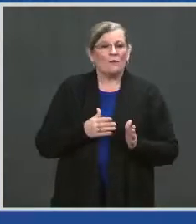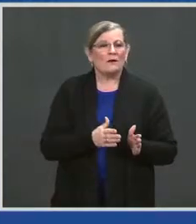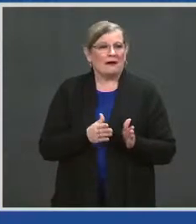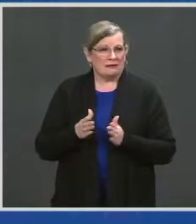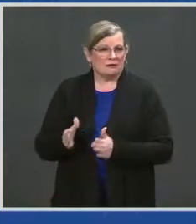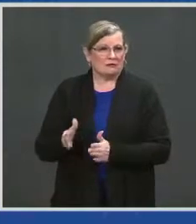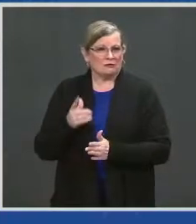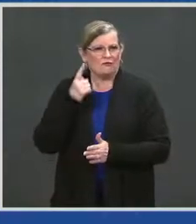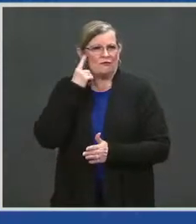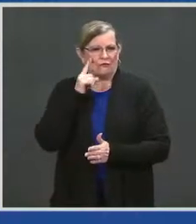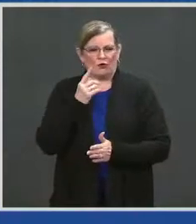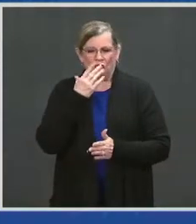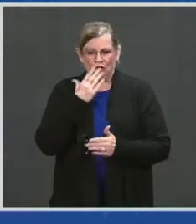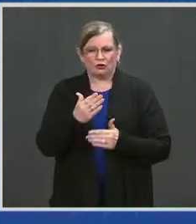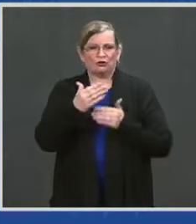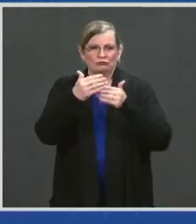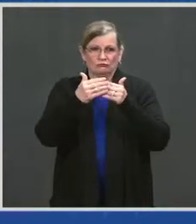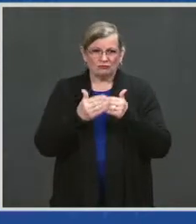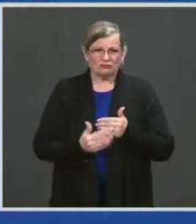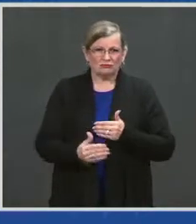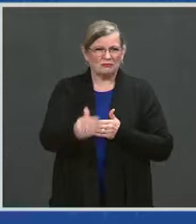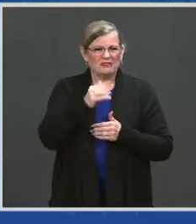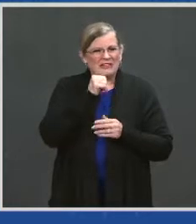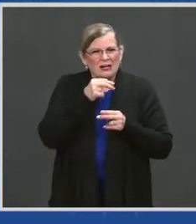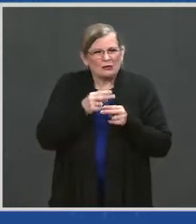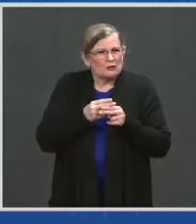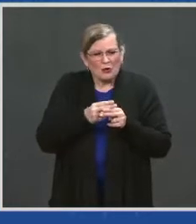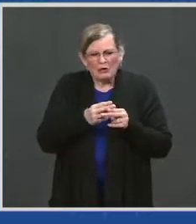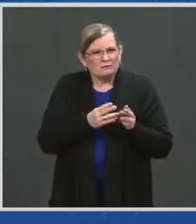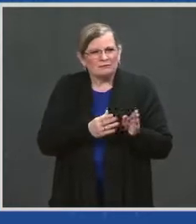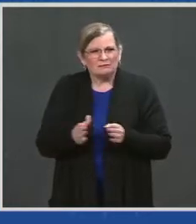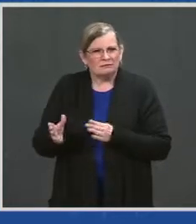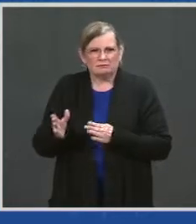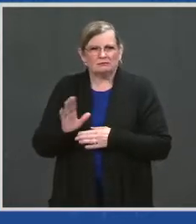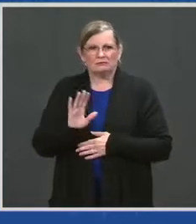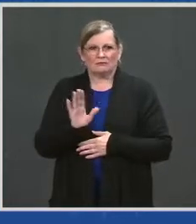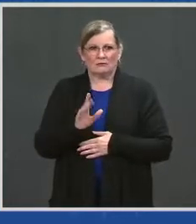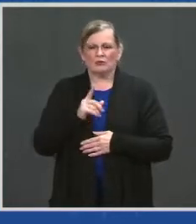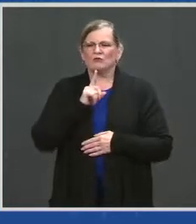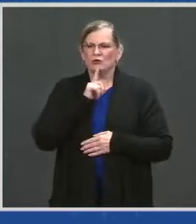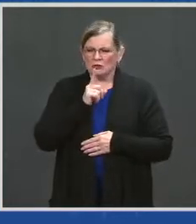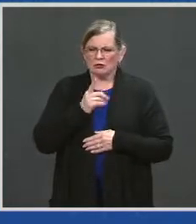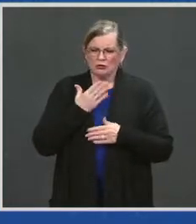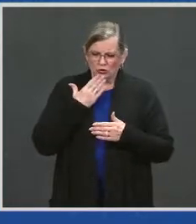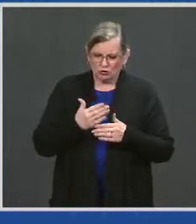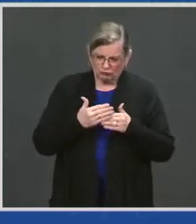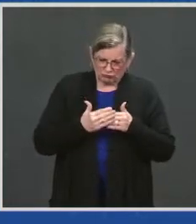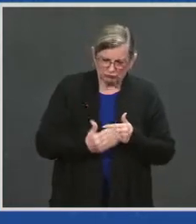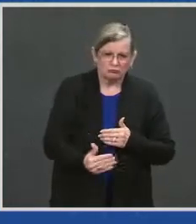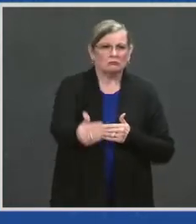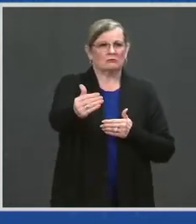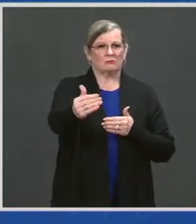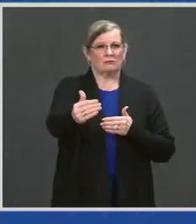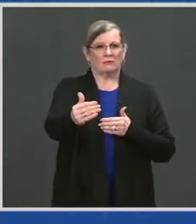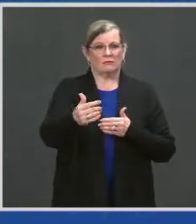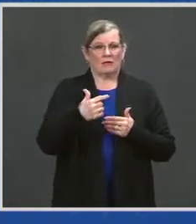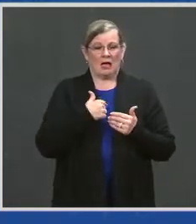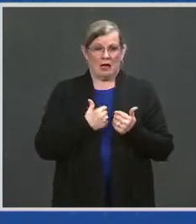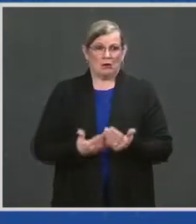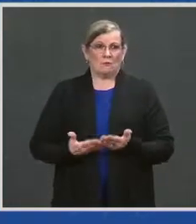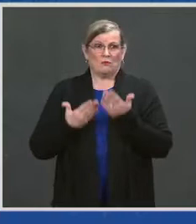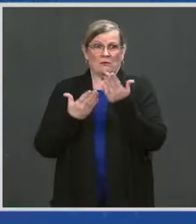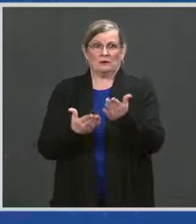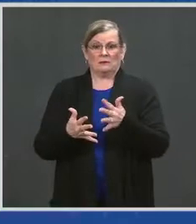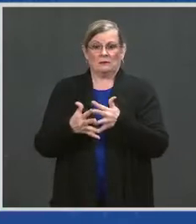good. Not just the short term, but for good. That's why I proposed the American Jobs Plan on Wednesday in Pittsburgh.